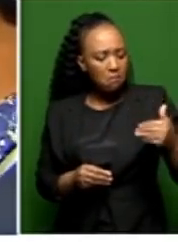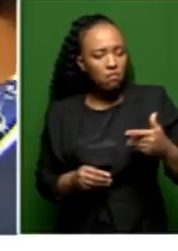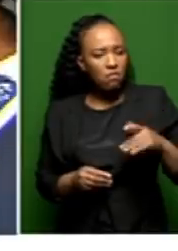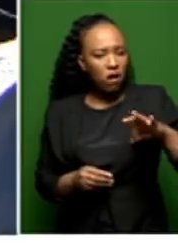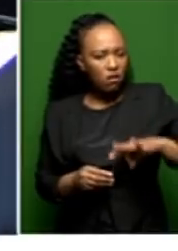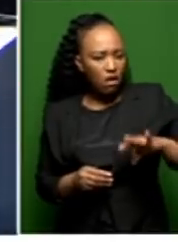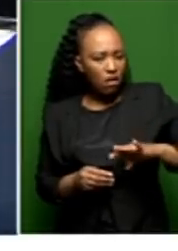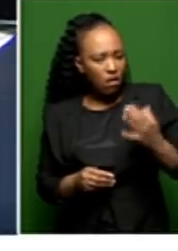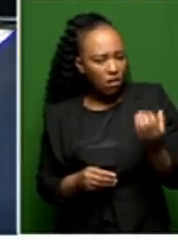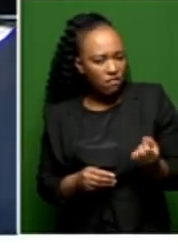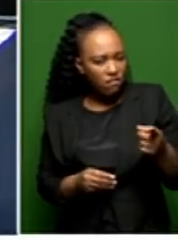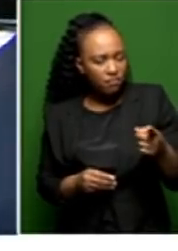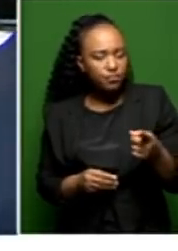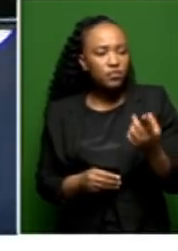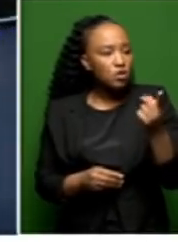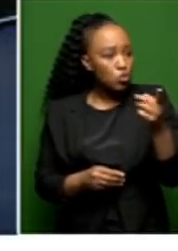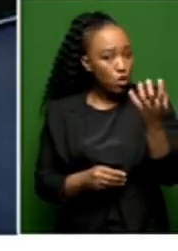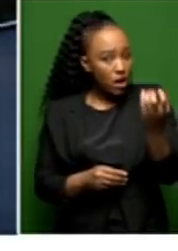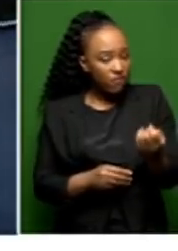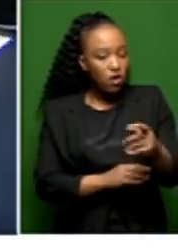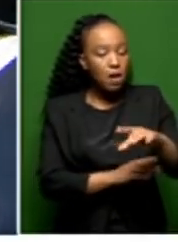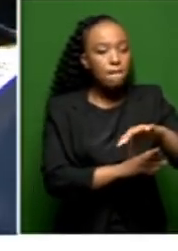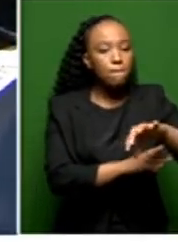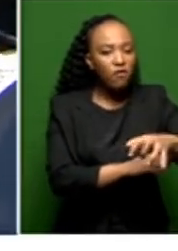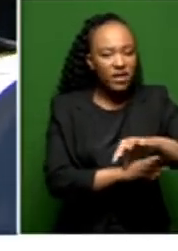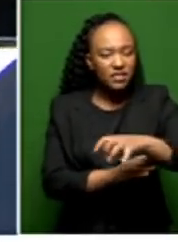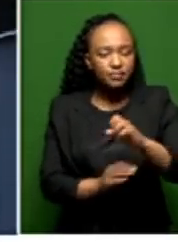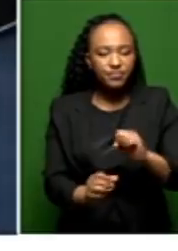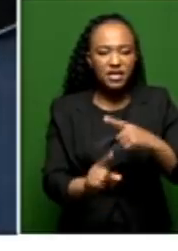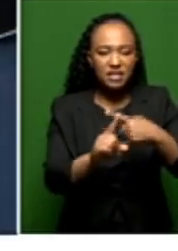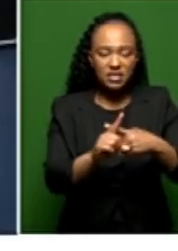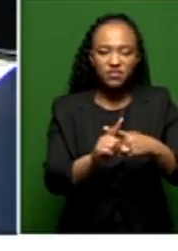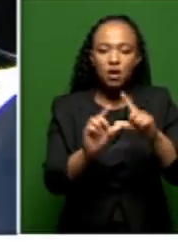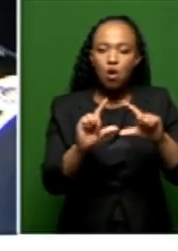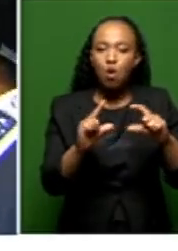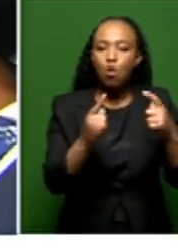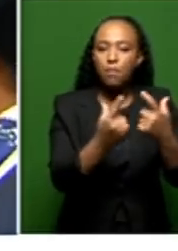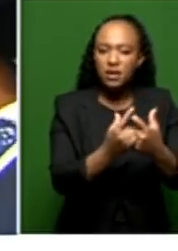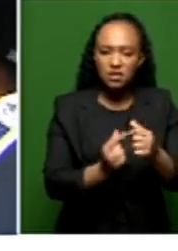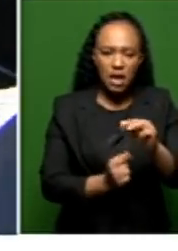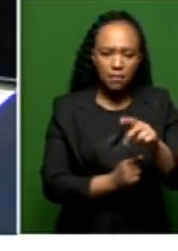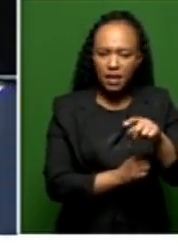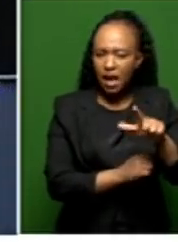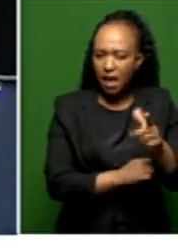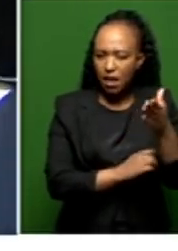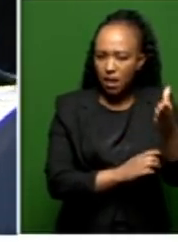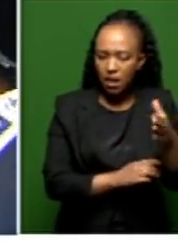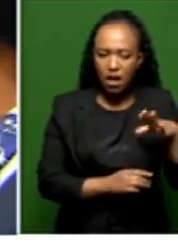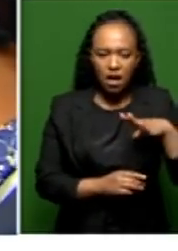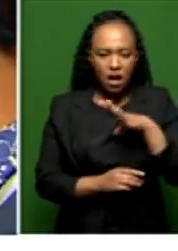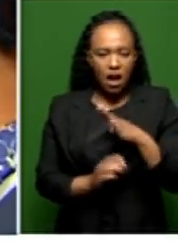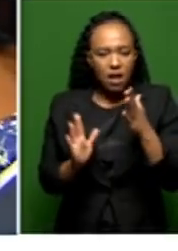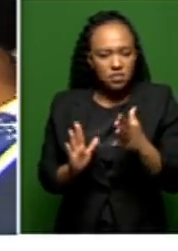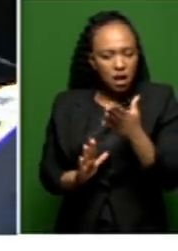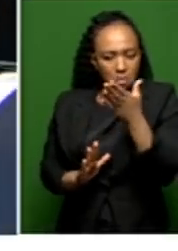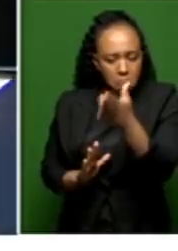have provincial executive committees and MPLs. You have councillors. You